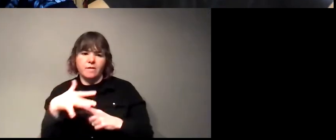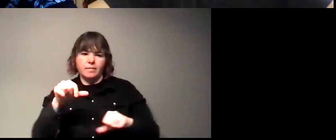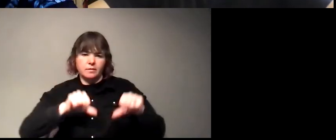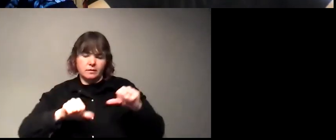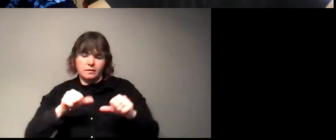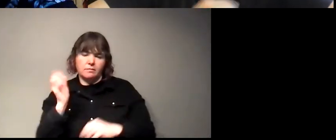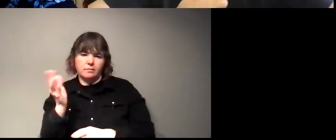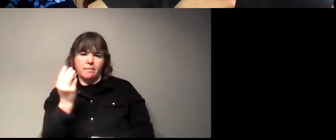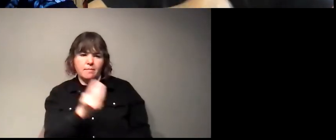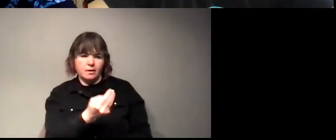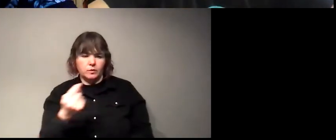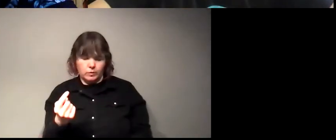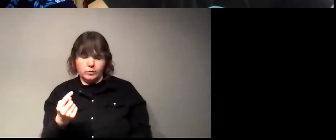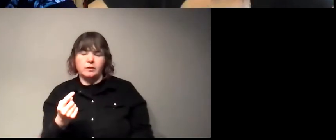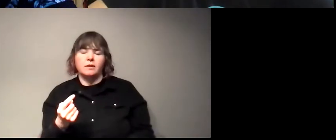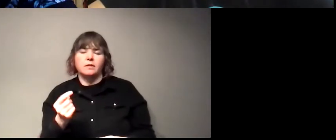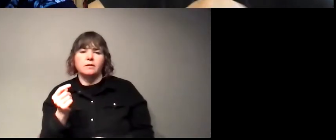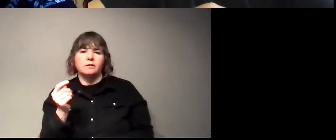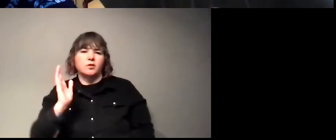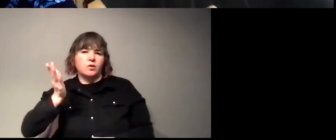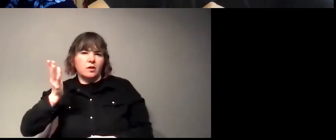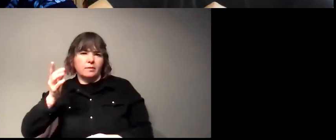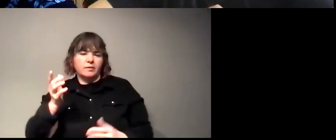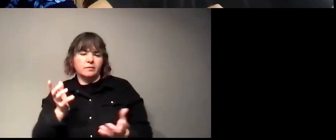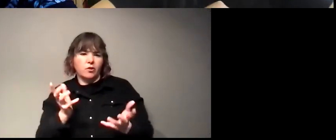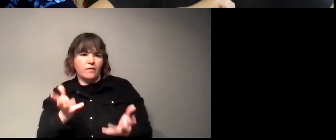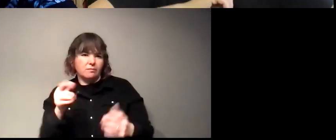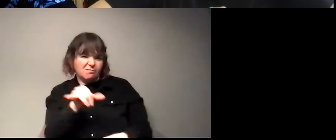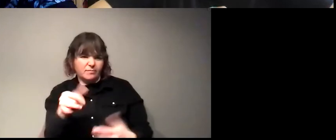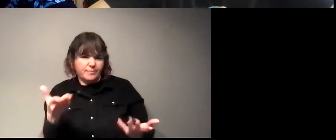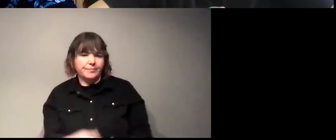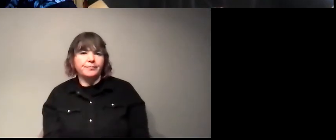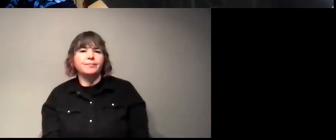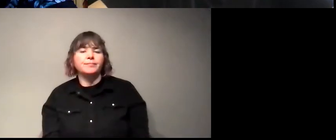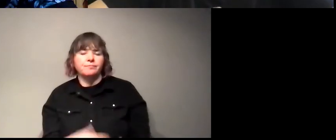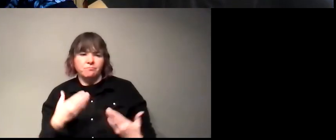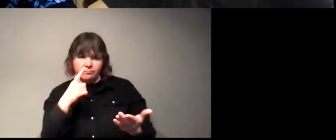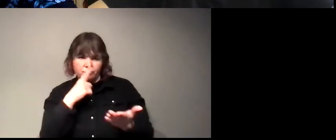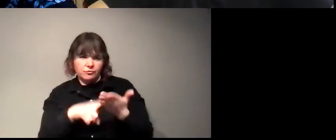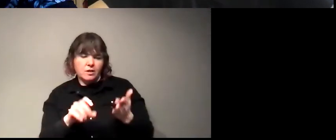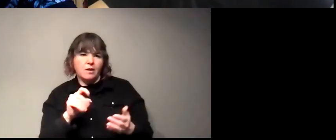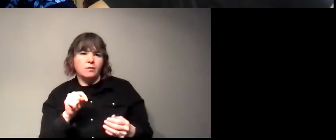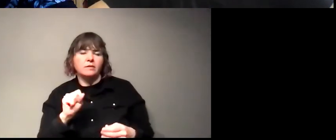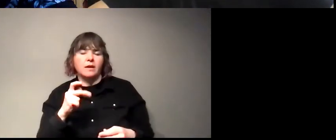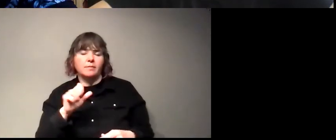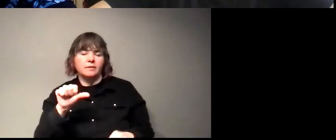talks on Monday and Tuesday. And by talks, I mean conversations like we had today. So you can check that all out on